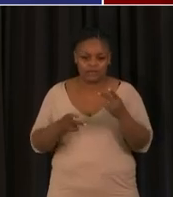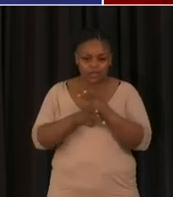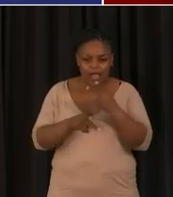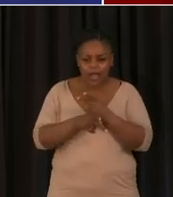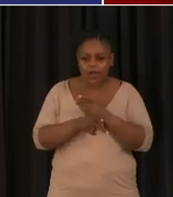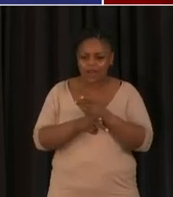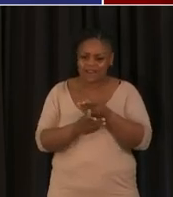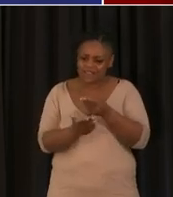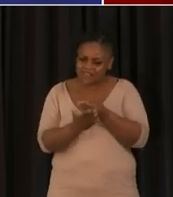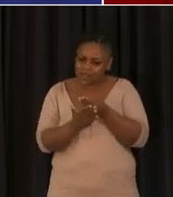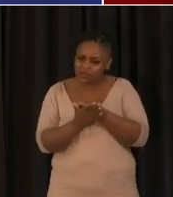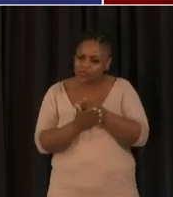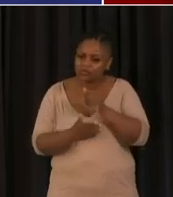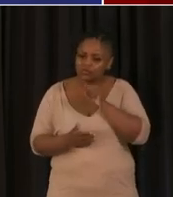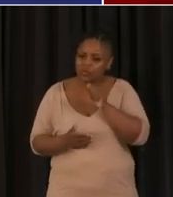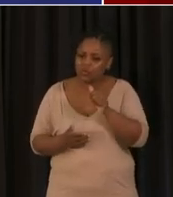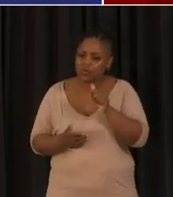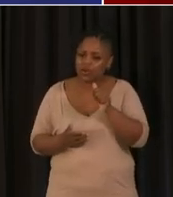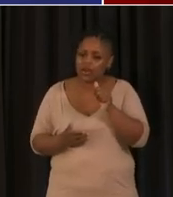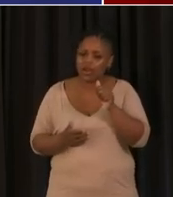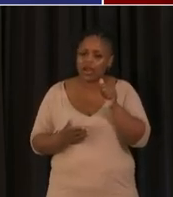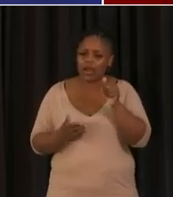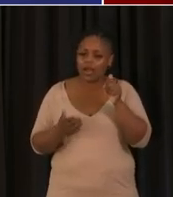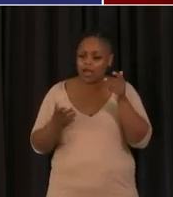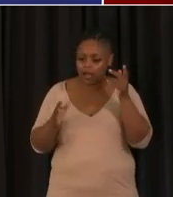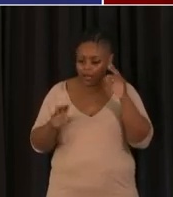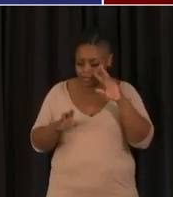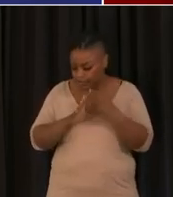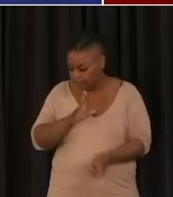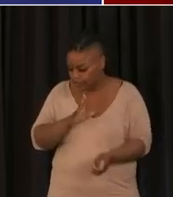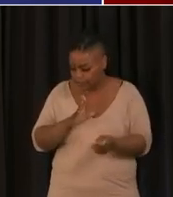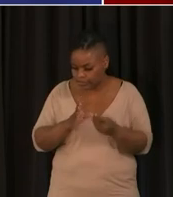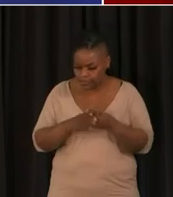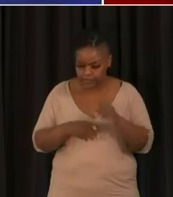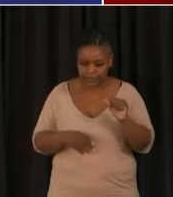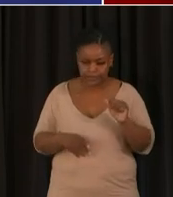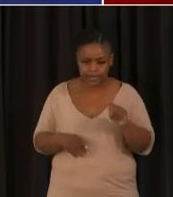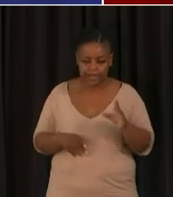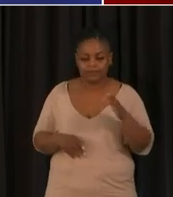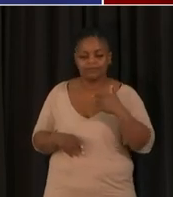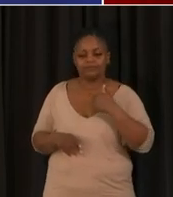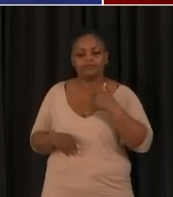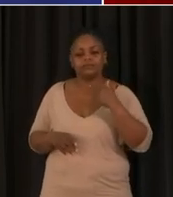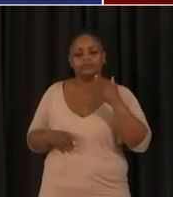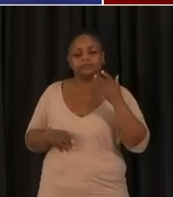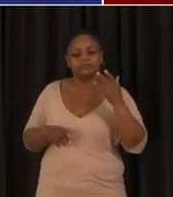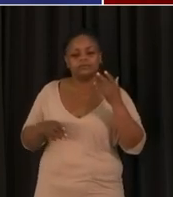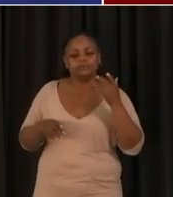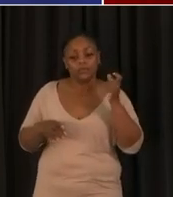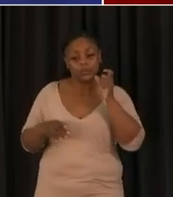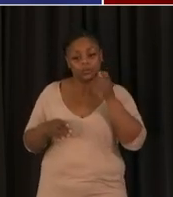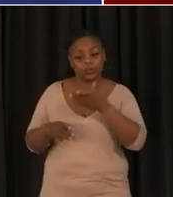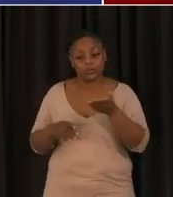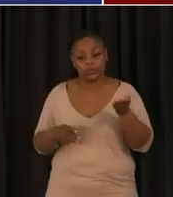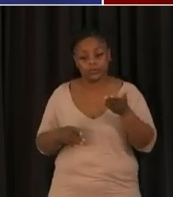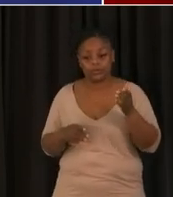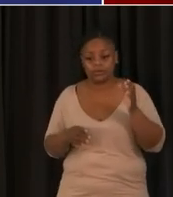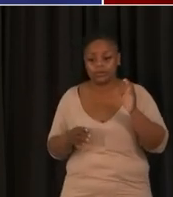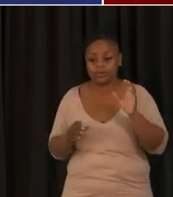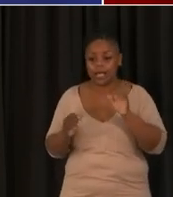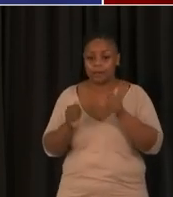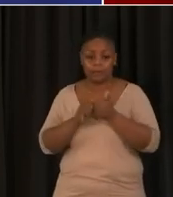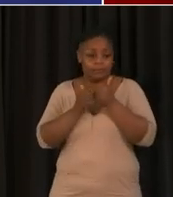that a lot of residents right now have questions around their student loan debt. We know that with the new Biden administration, there are a number of steps